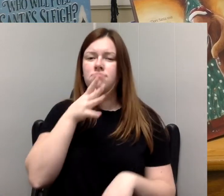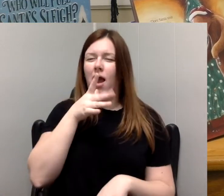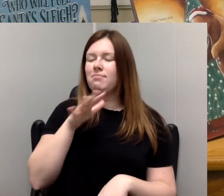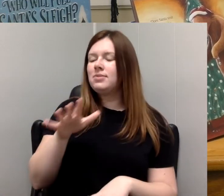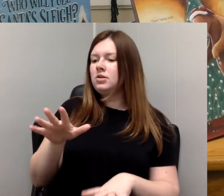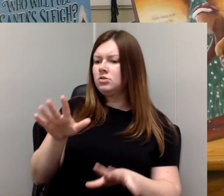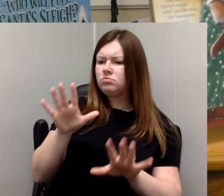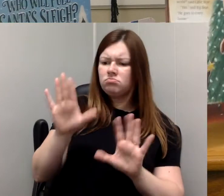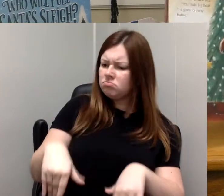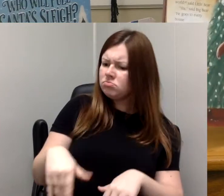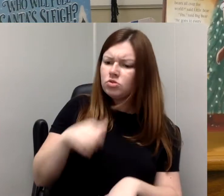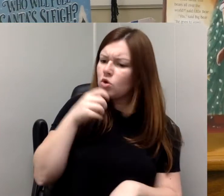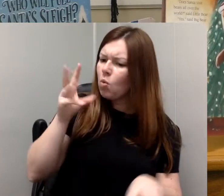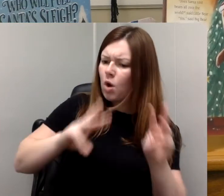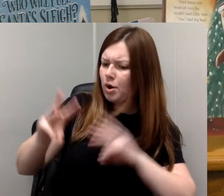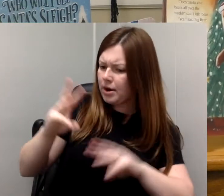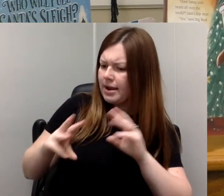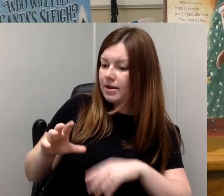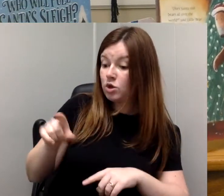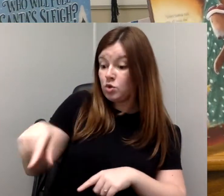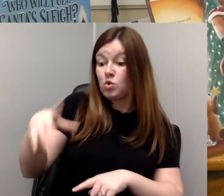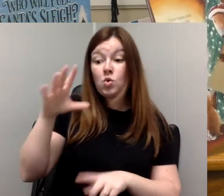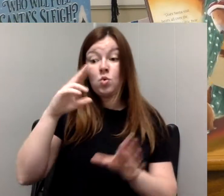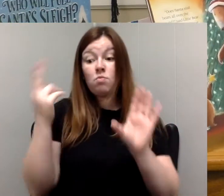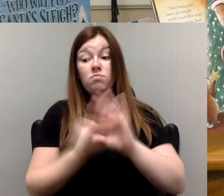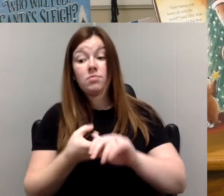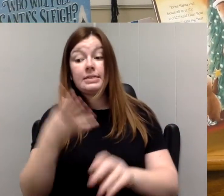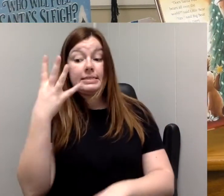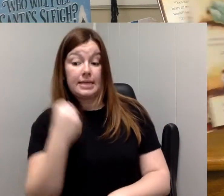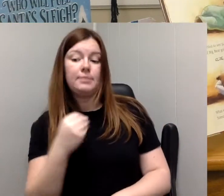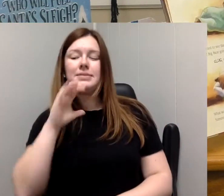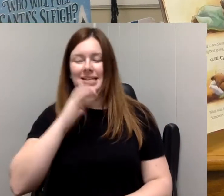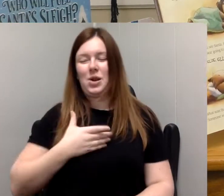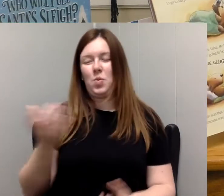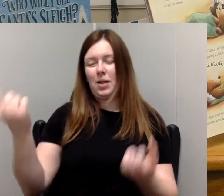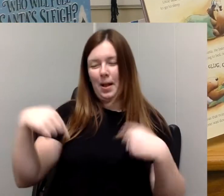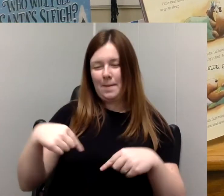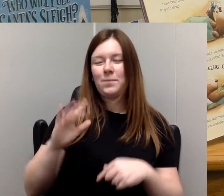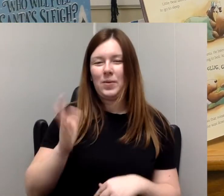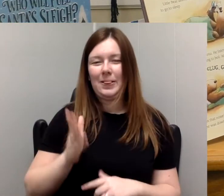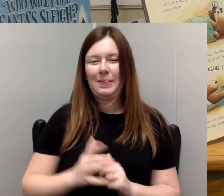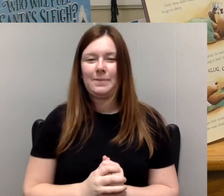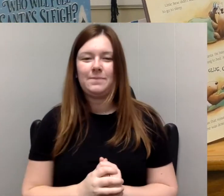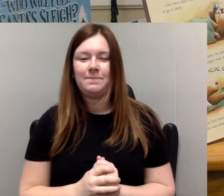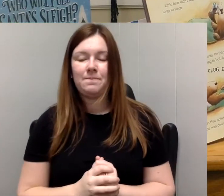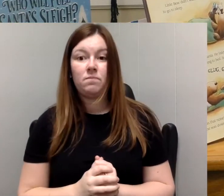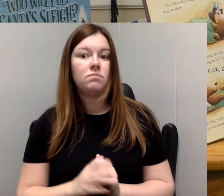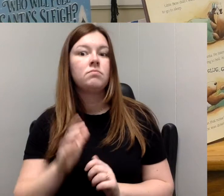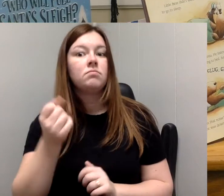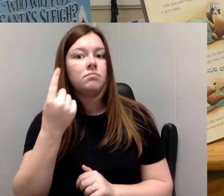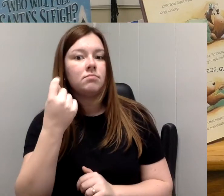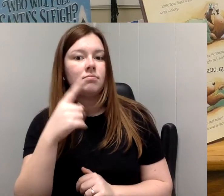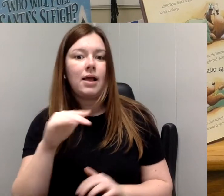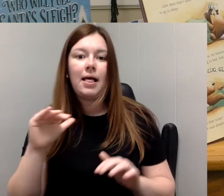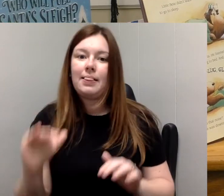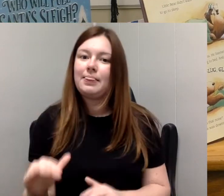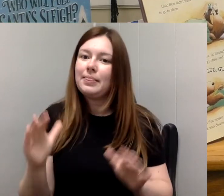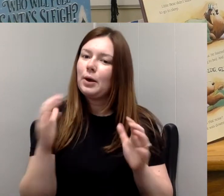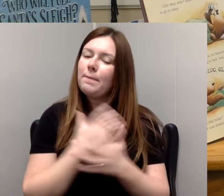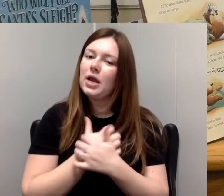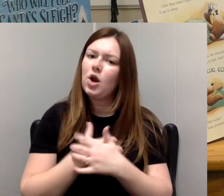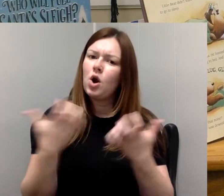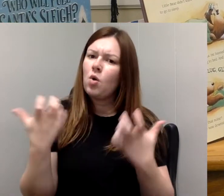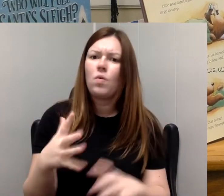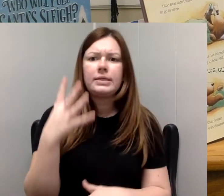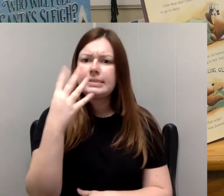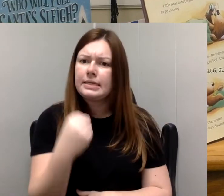come just as soon as you go to sleep." Little Bear didn't want to go to sleep. He wanted